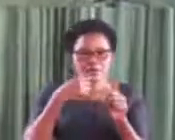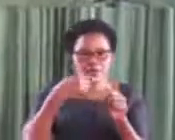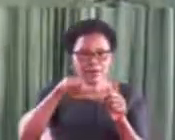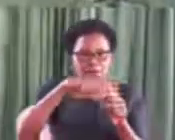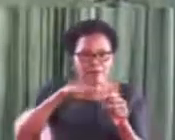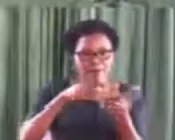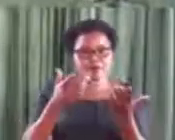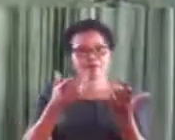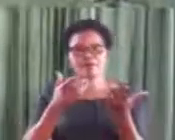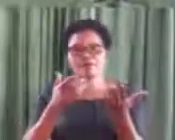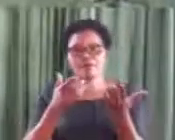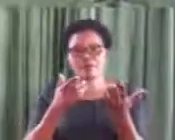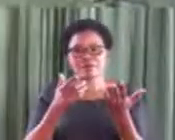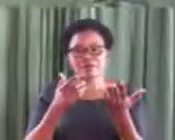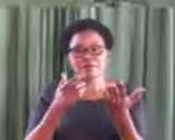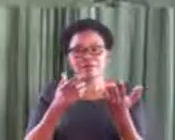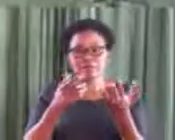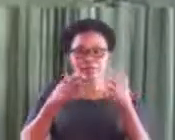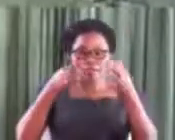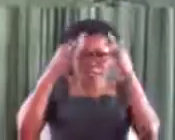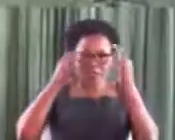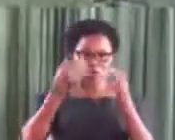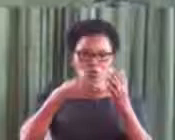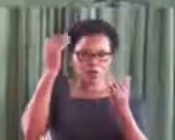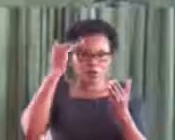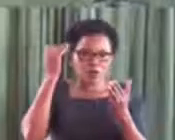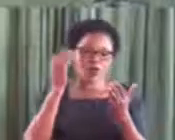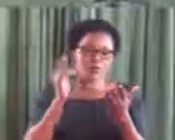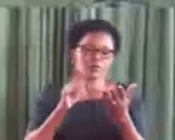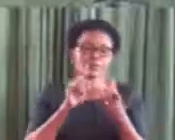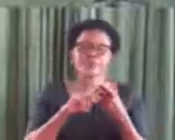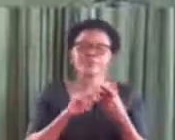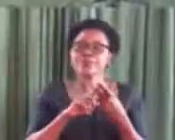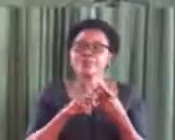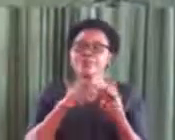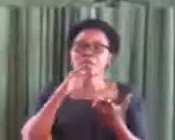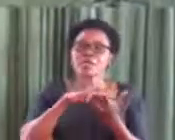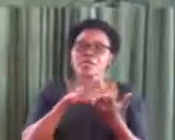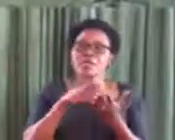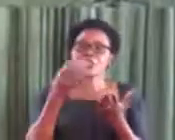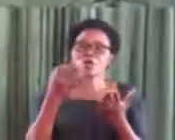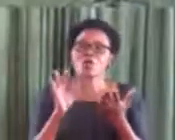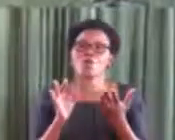determination by the court. And it is the case of